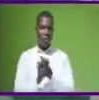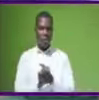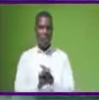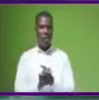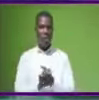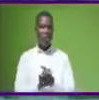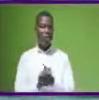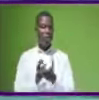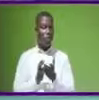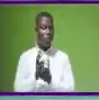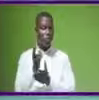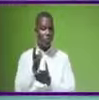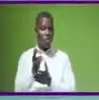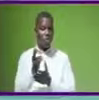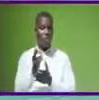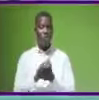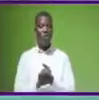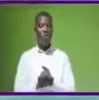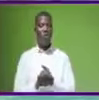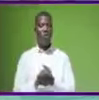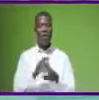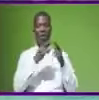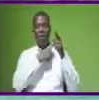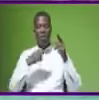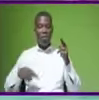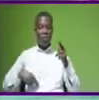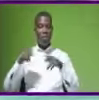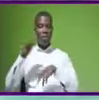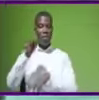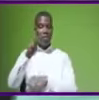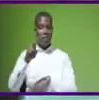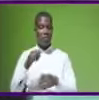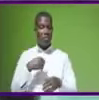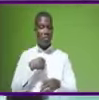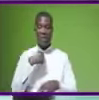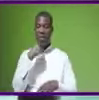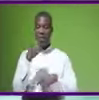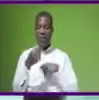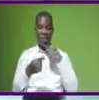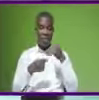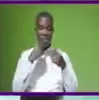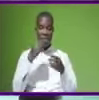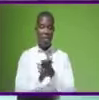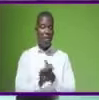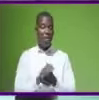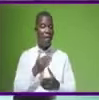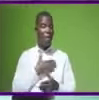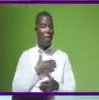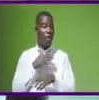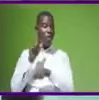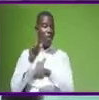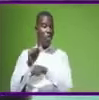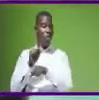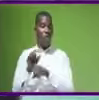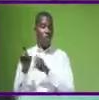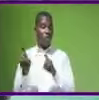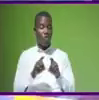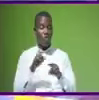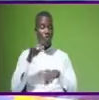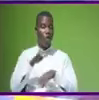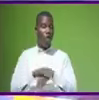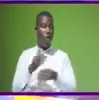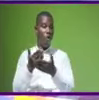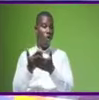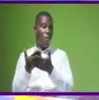Nadaroma. Amen. Se me can say, Medu me debia maya was as a